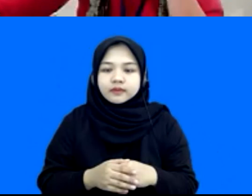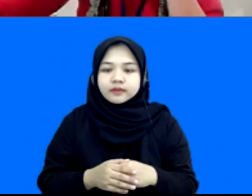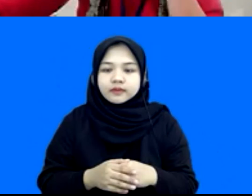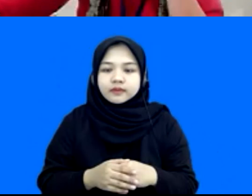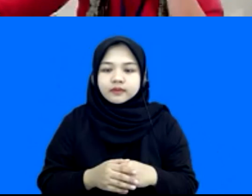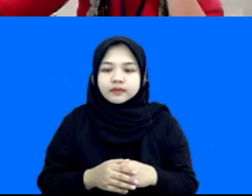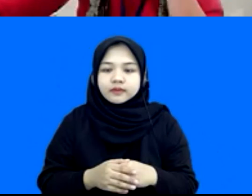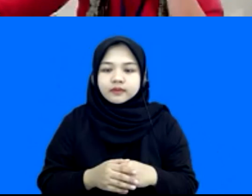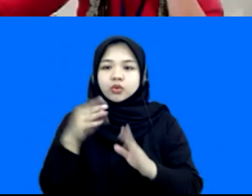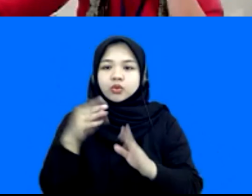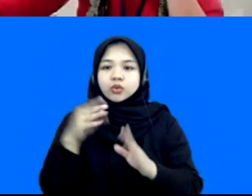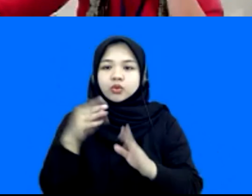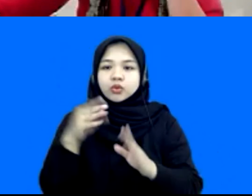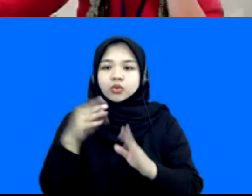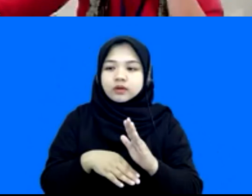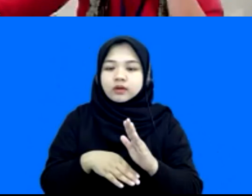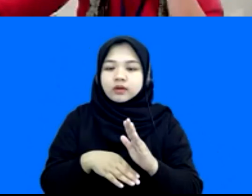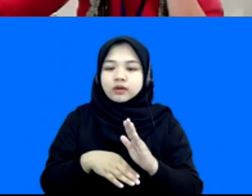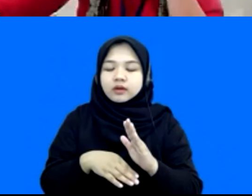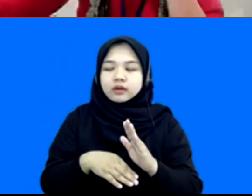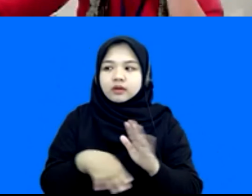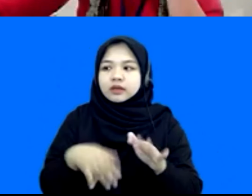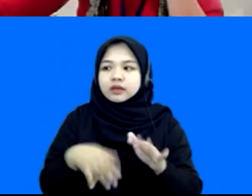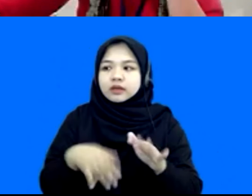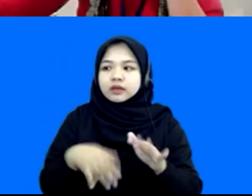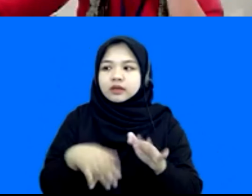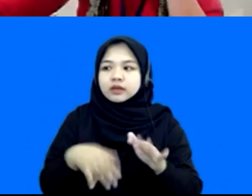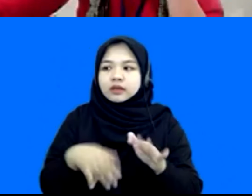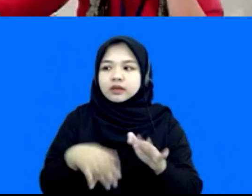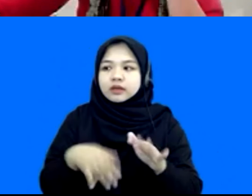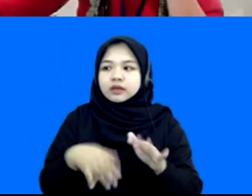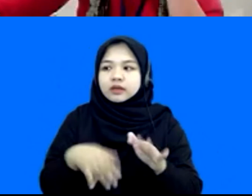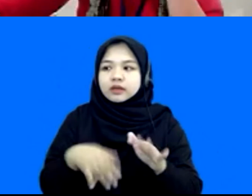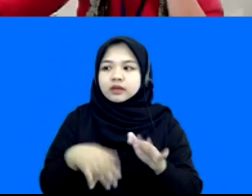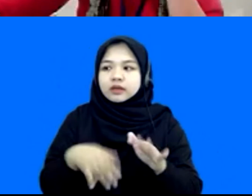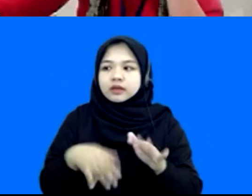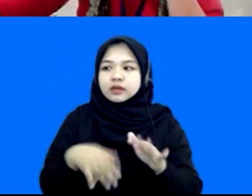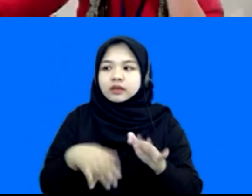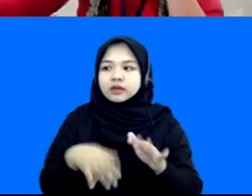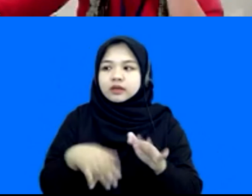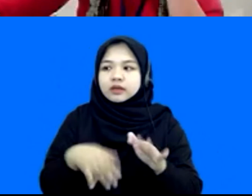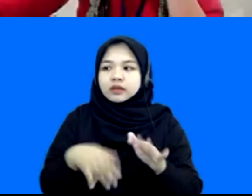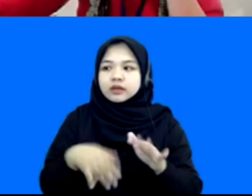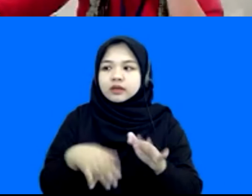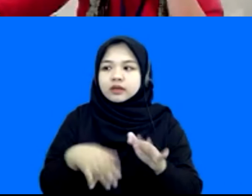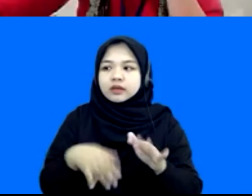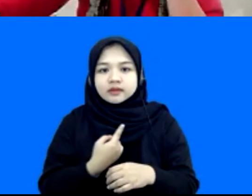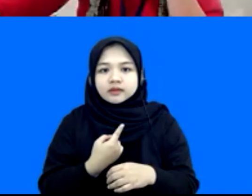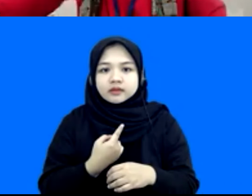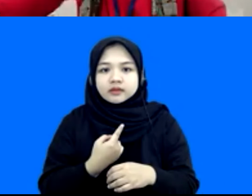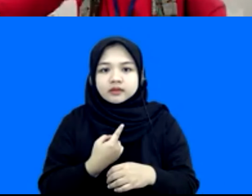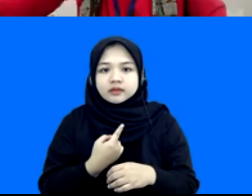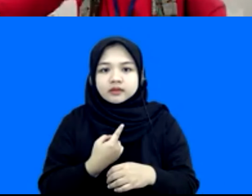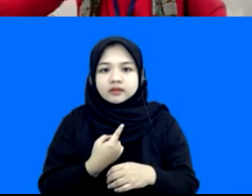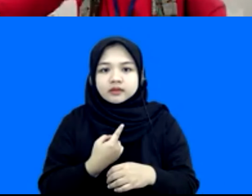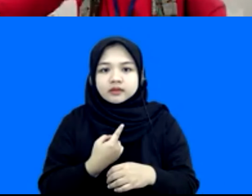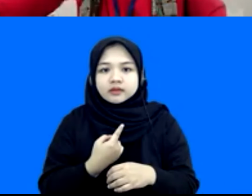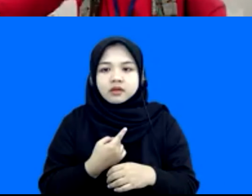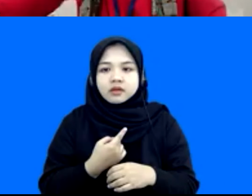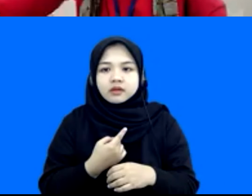2 and 8 degrees Celsius. And this is because we are nullifying the urban heat island effect. We are not reducing climate change,